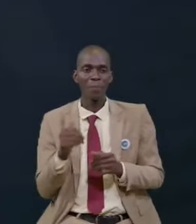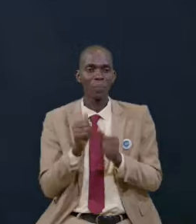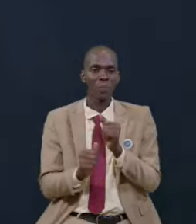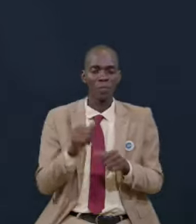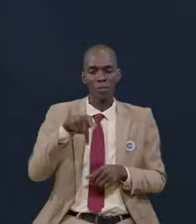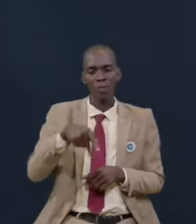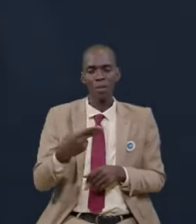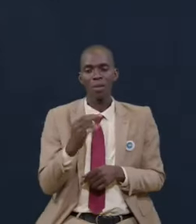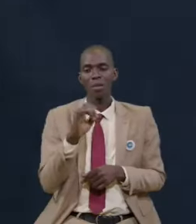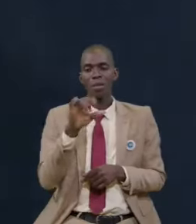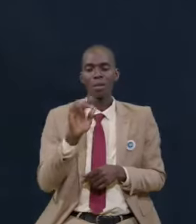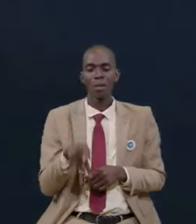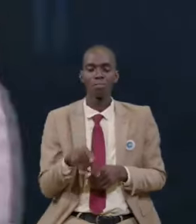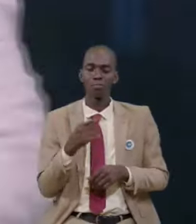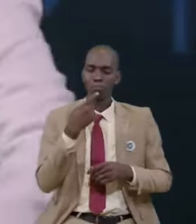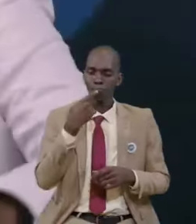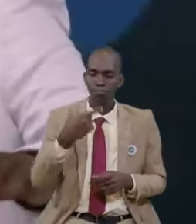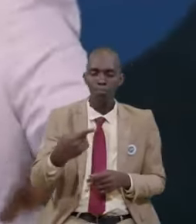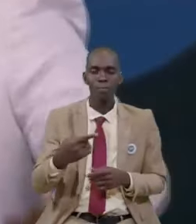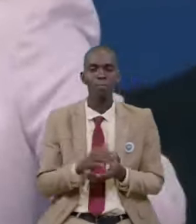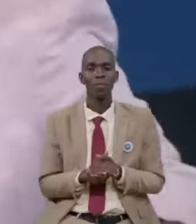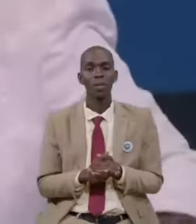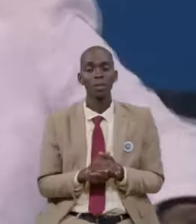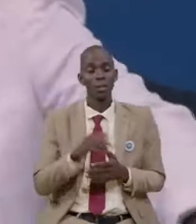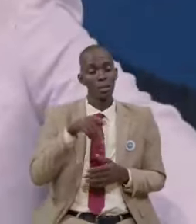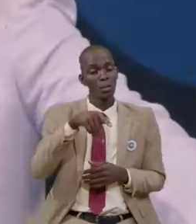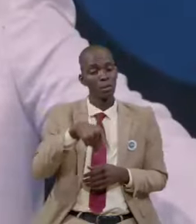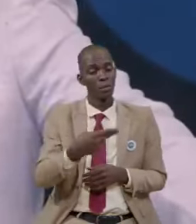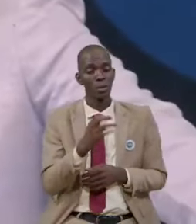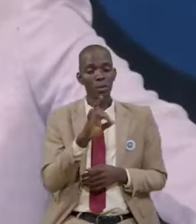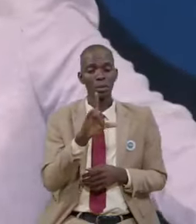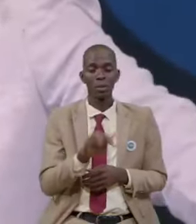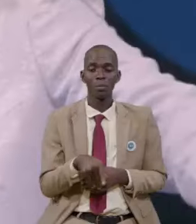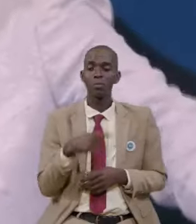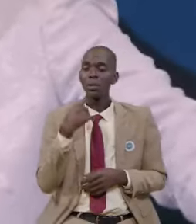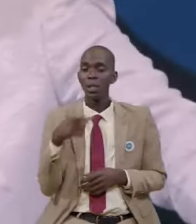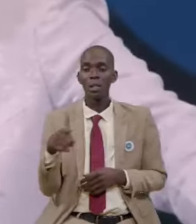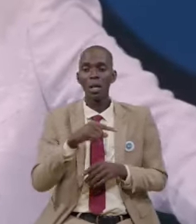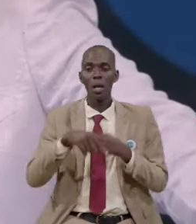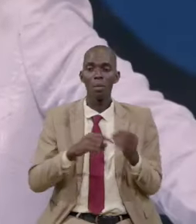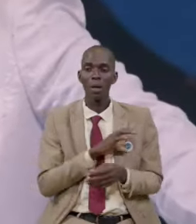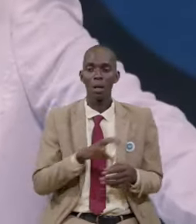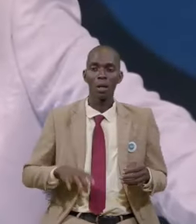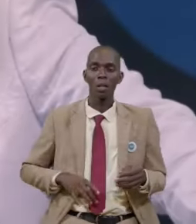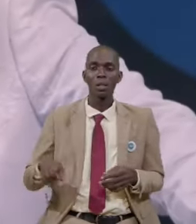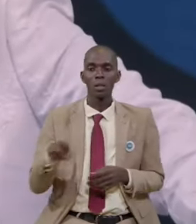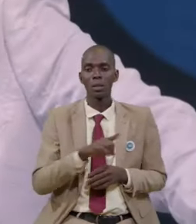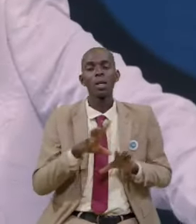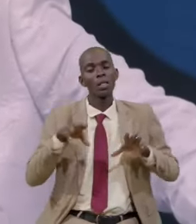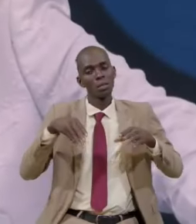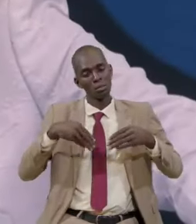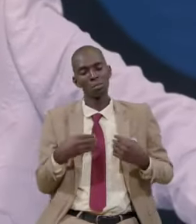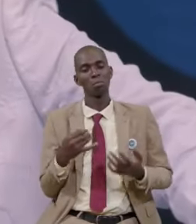about Christ, they gave heed. He told them to confess their sin, to forsake their sin, they gave heed. He told them